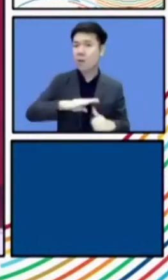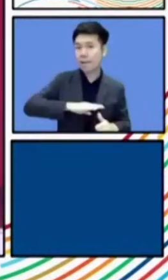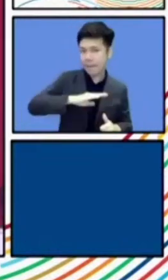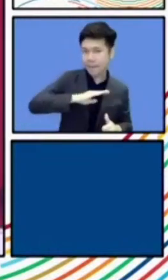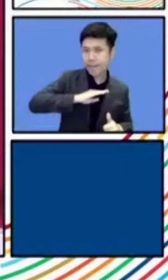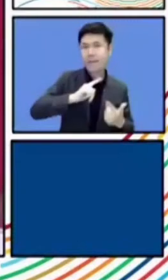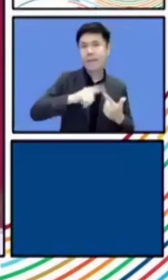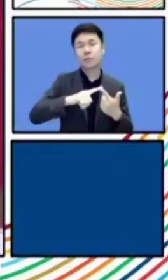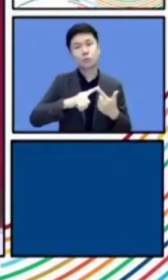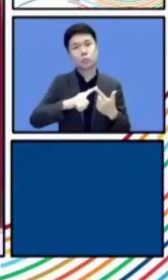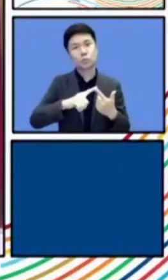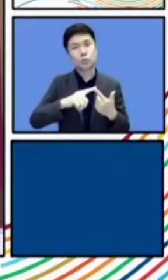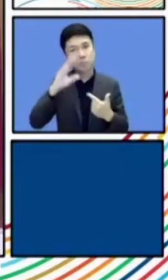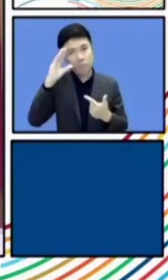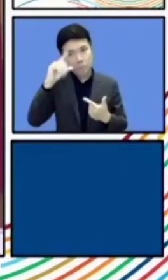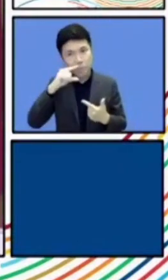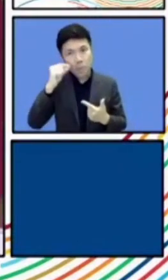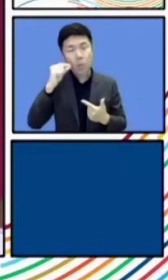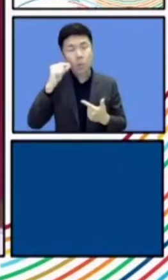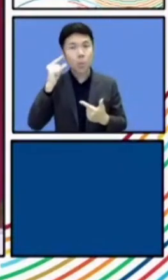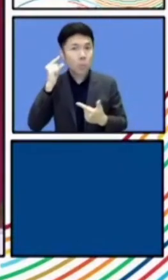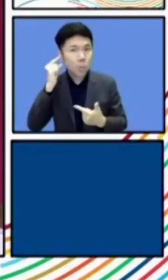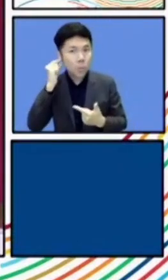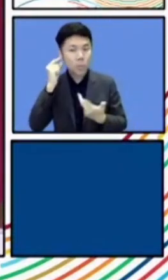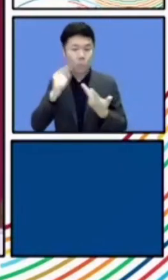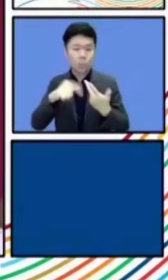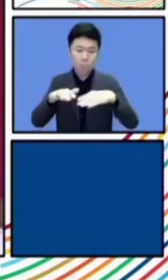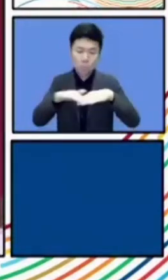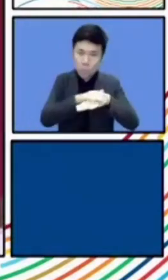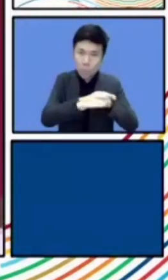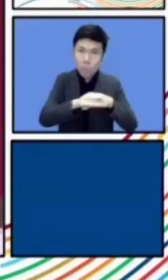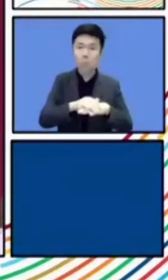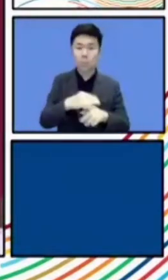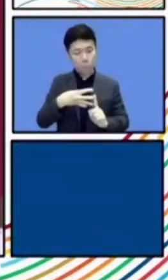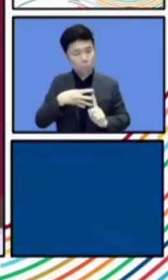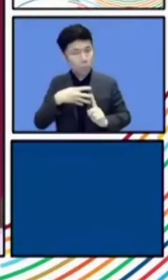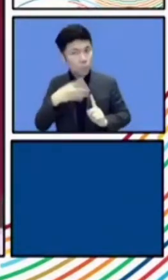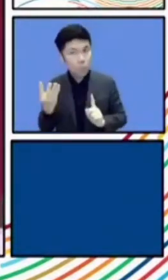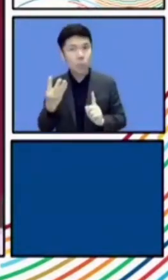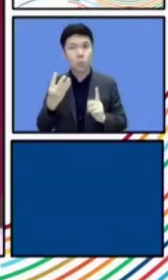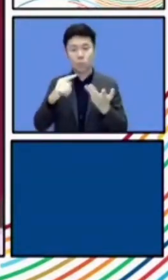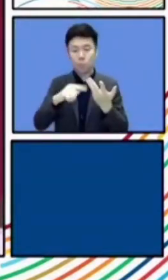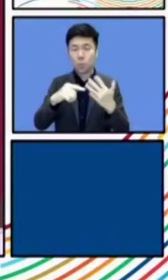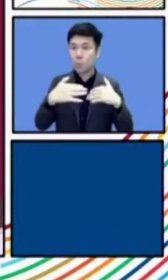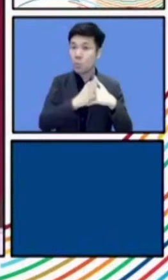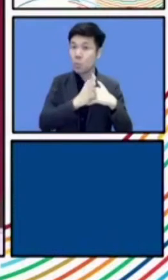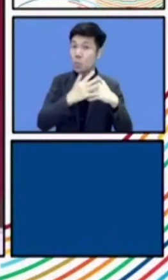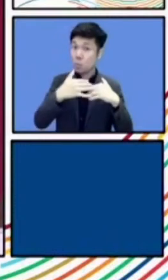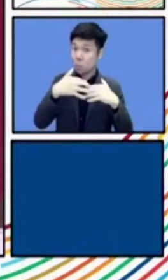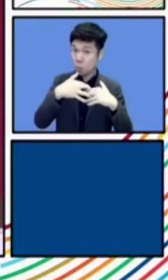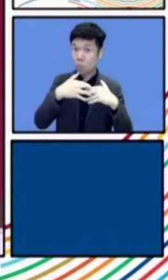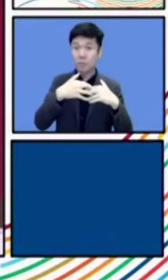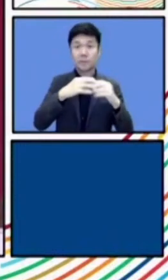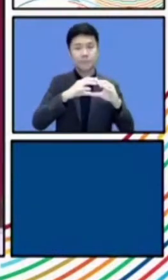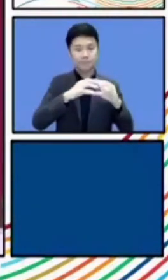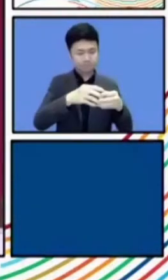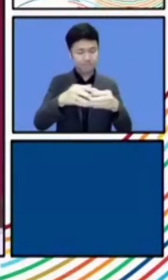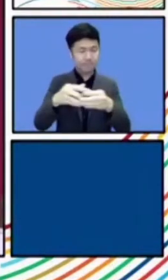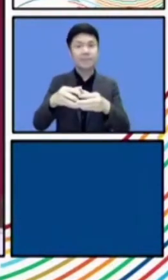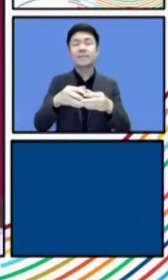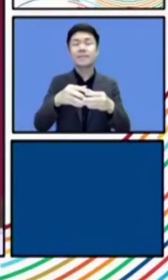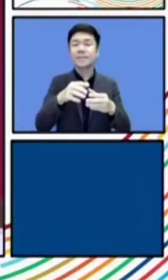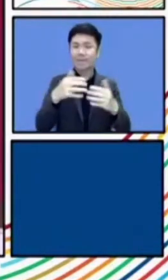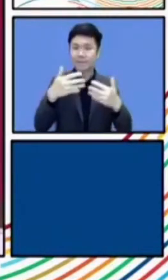ethnicity tender identity sexual sensation and Indigenous status and second seriously